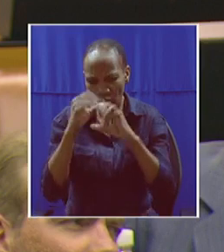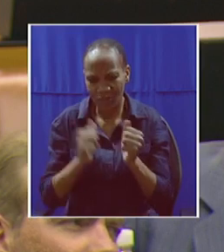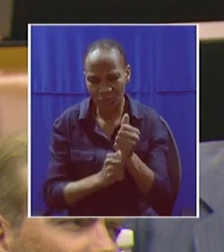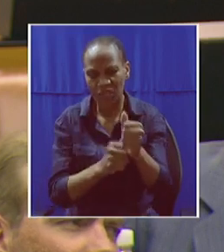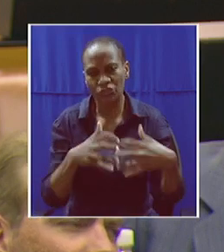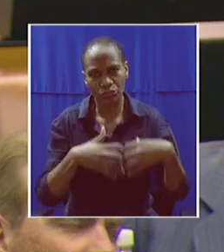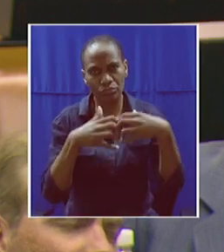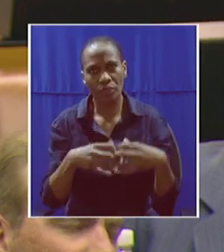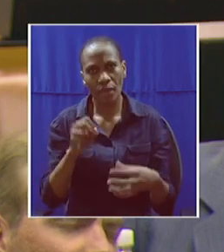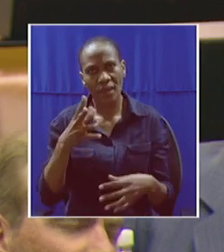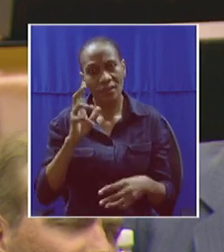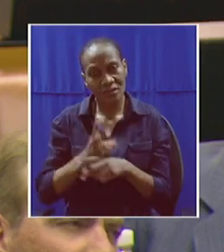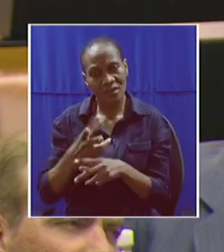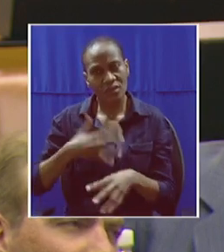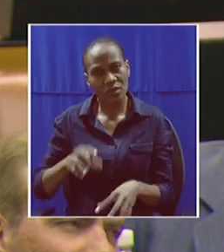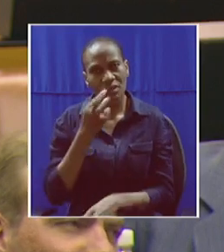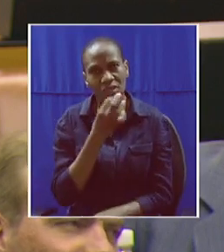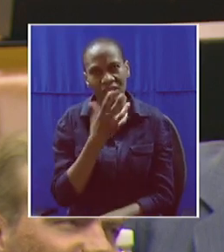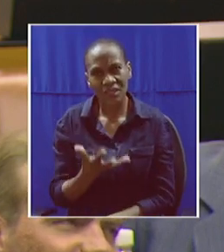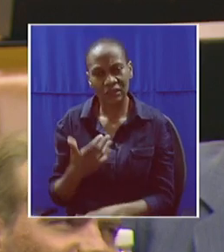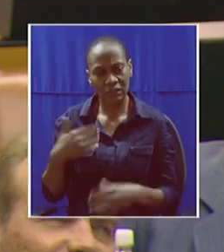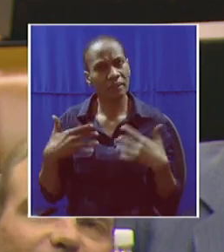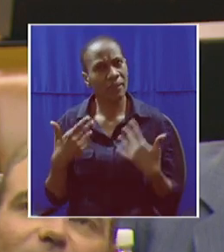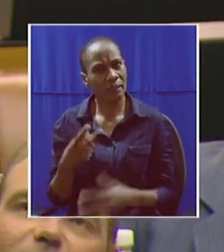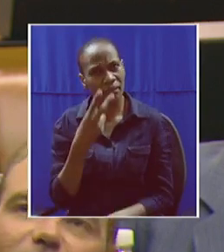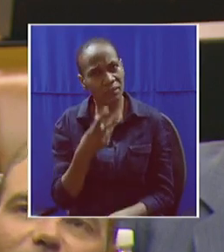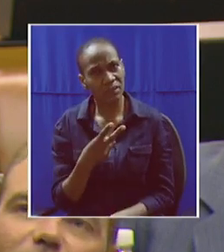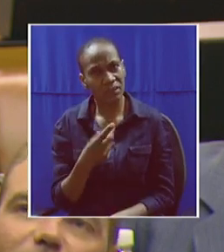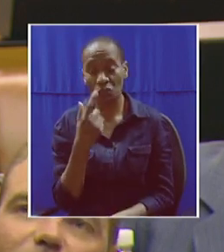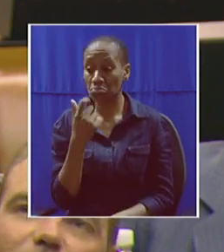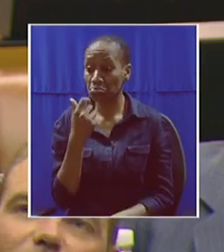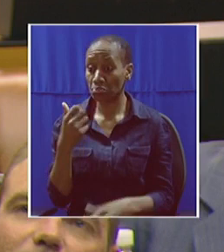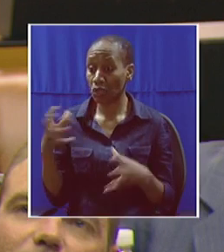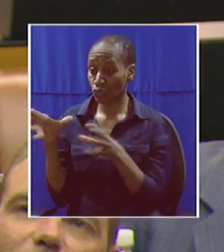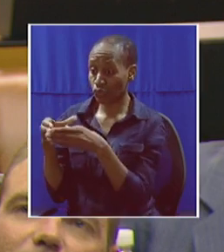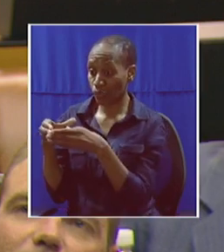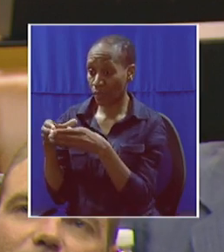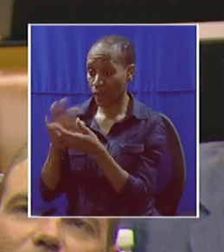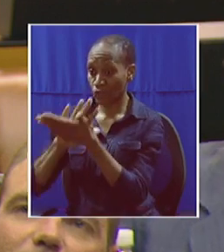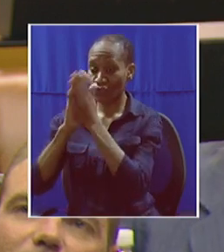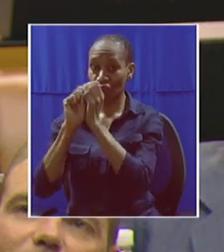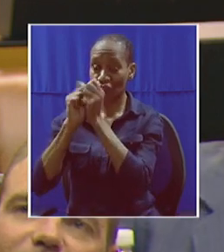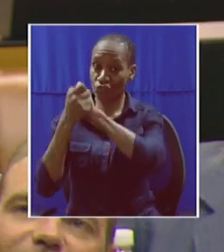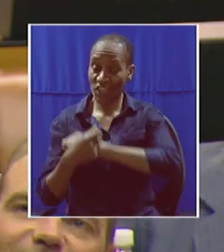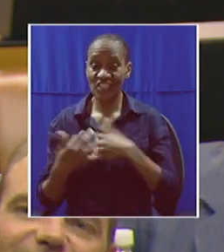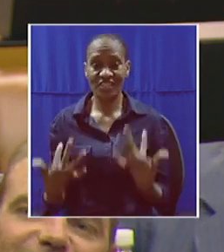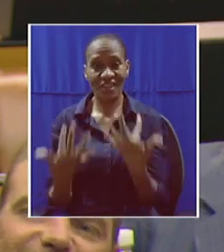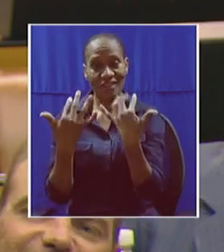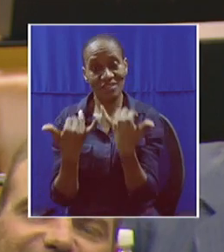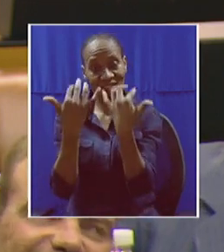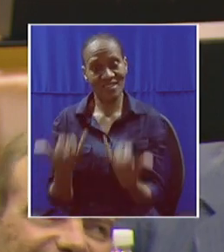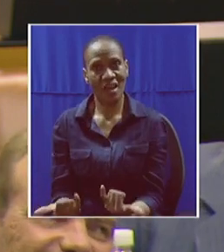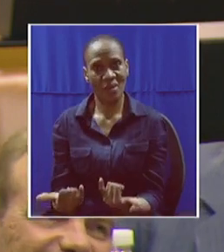say that I'm very glad that even the red party turned green today that was a very uh that was something I really